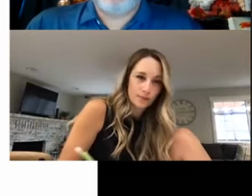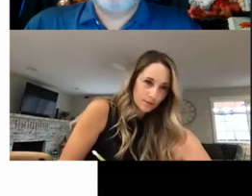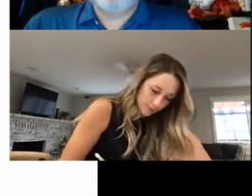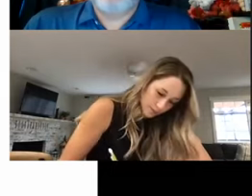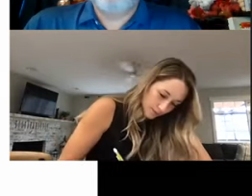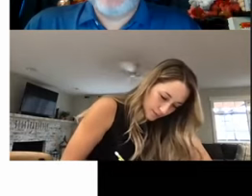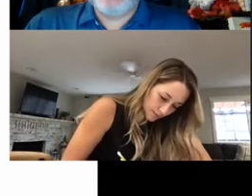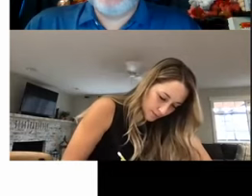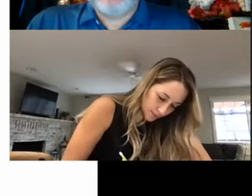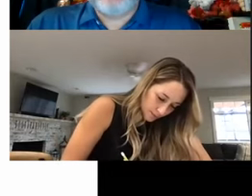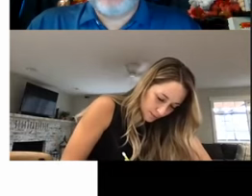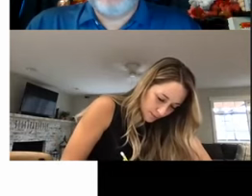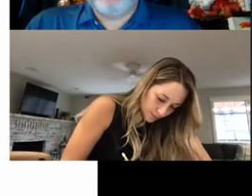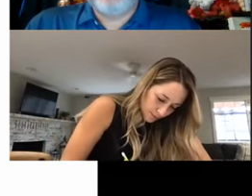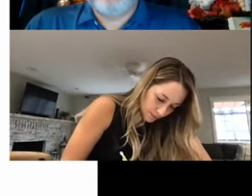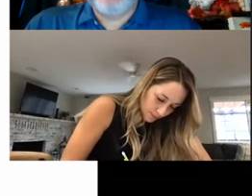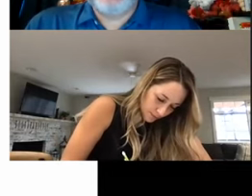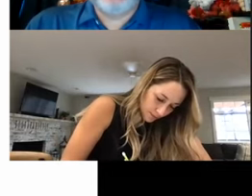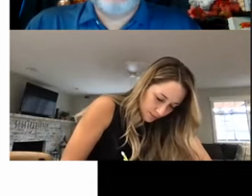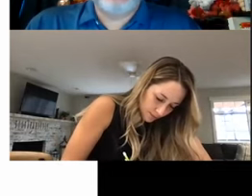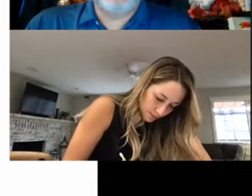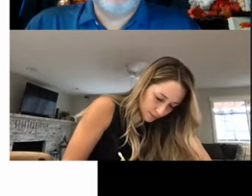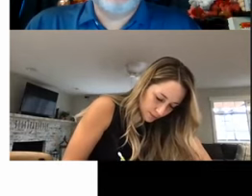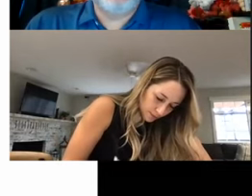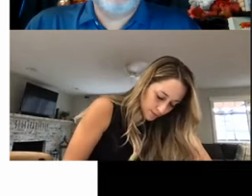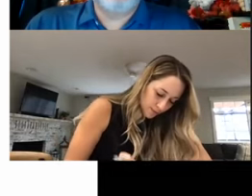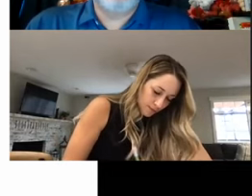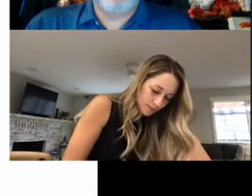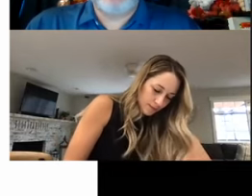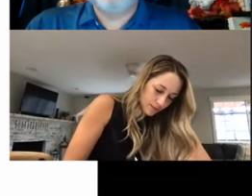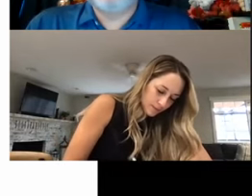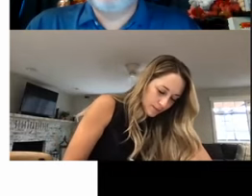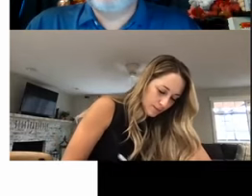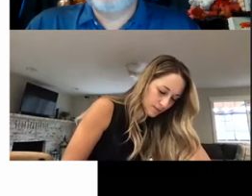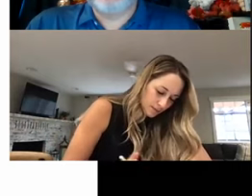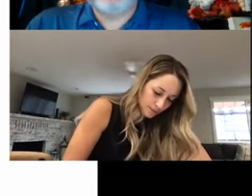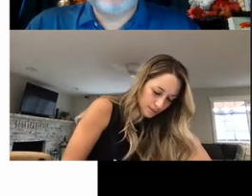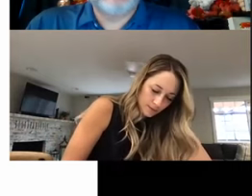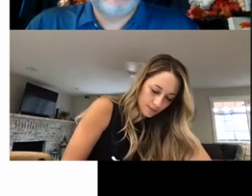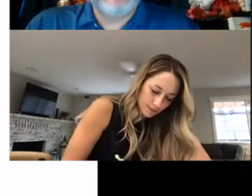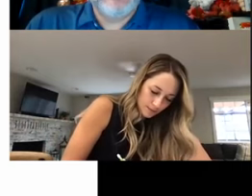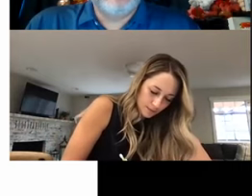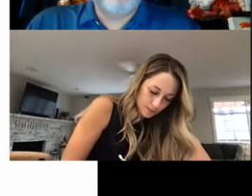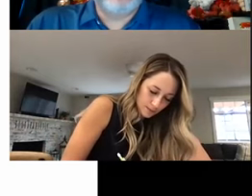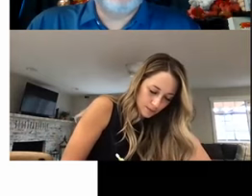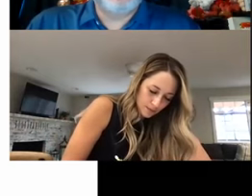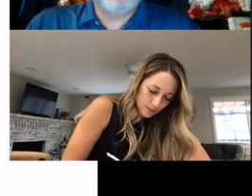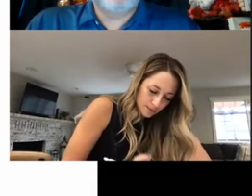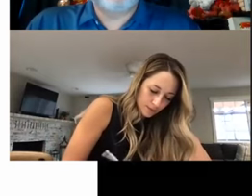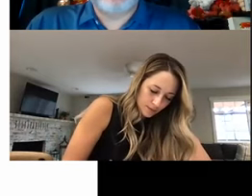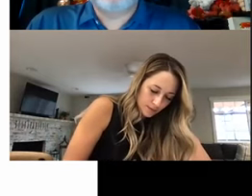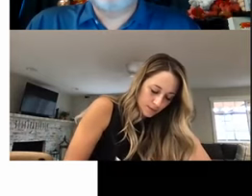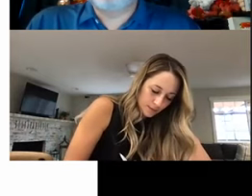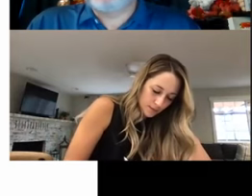Now, the process of making that polypeptide, of making that functional protein, basically requires two steps. The first